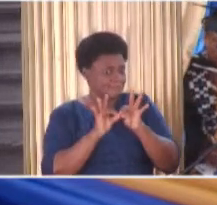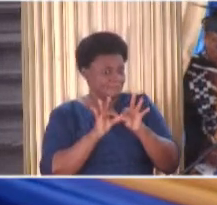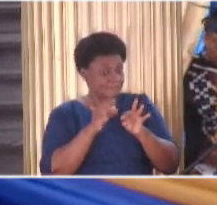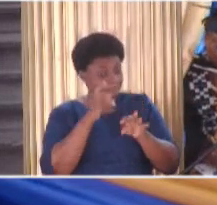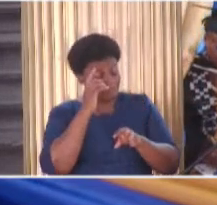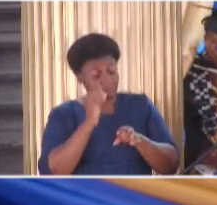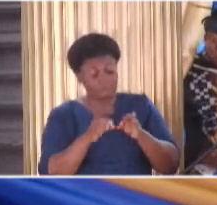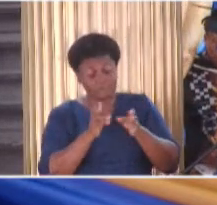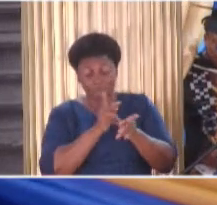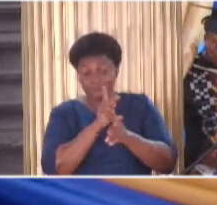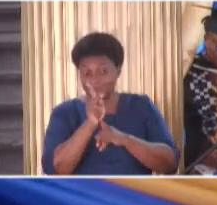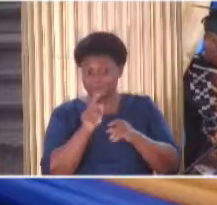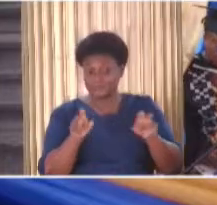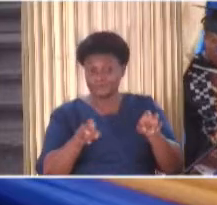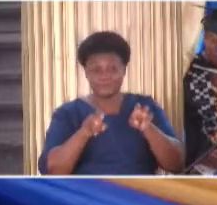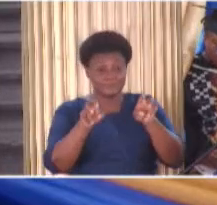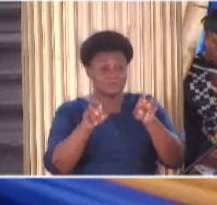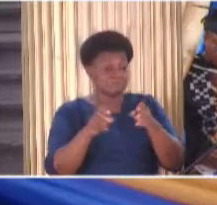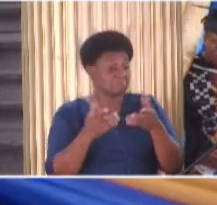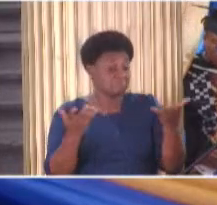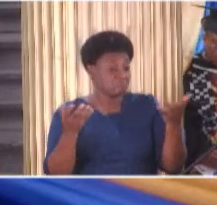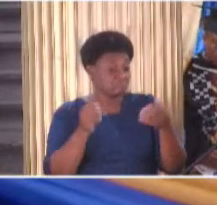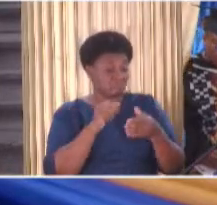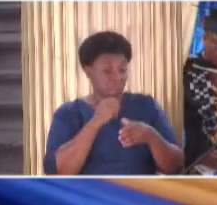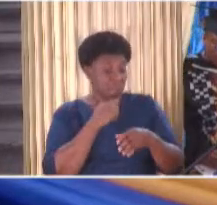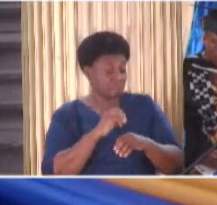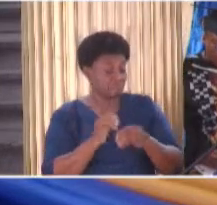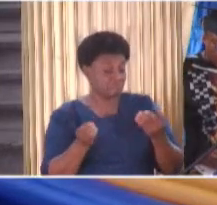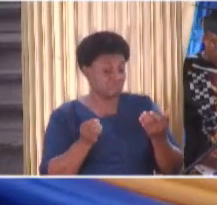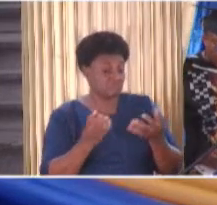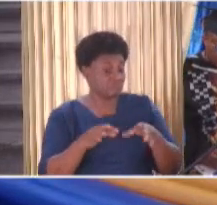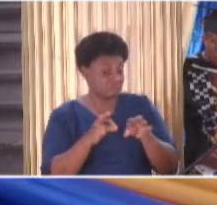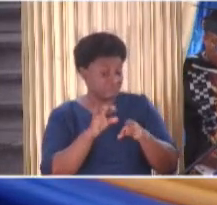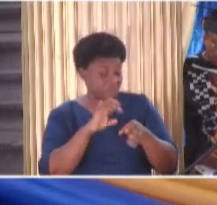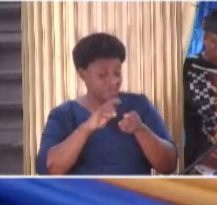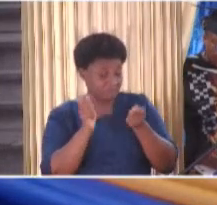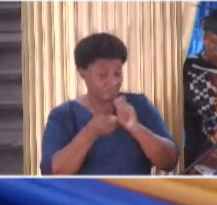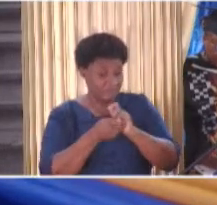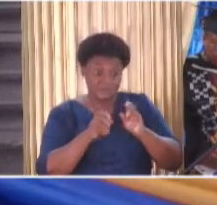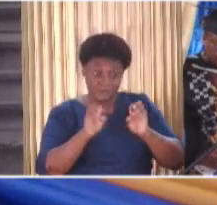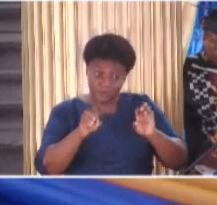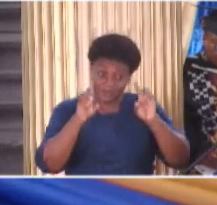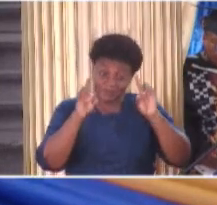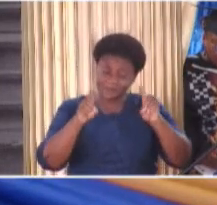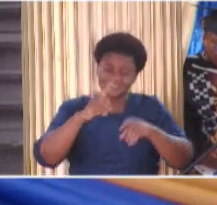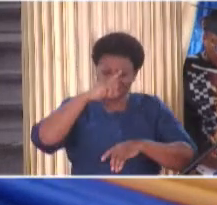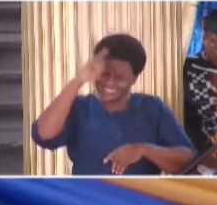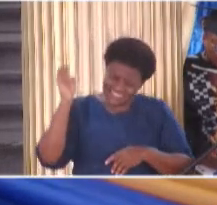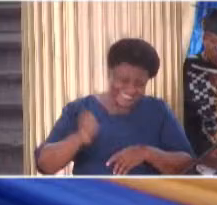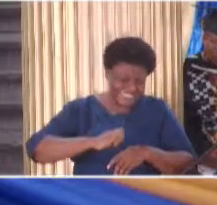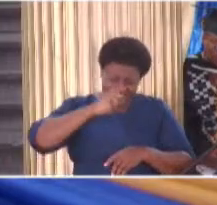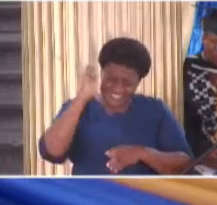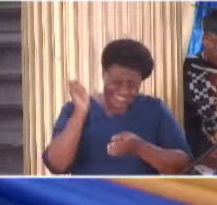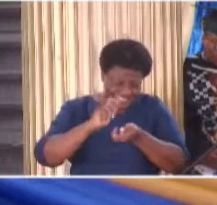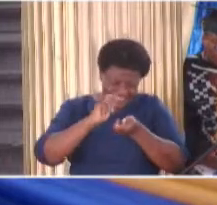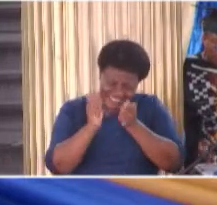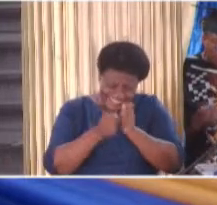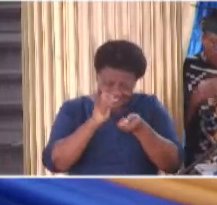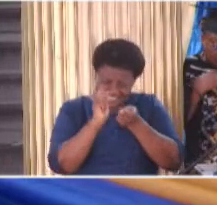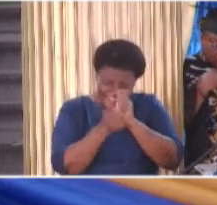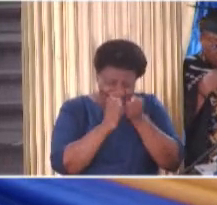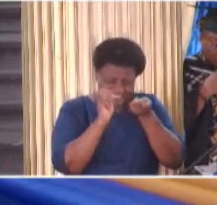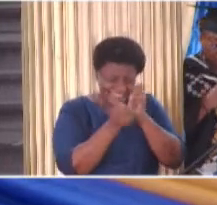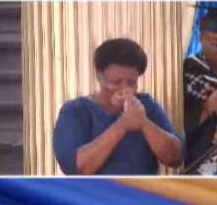professional journey does not end here. Education is an ever-evolving field, and